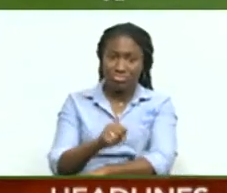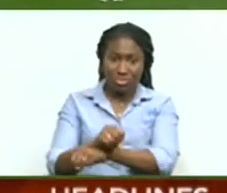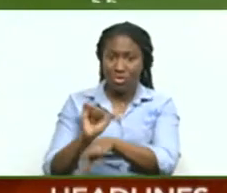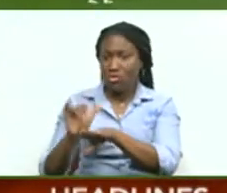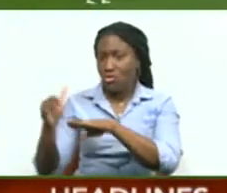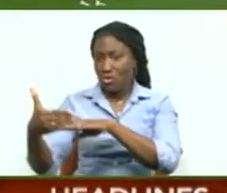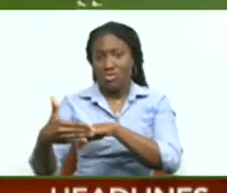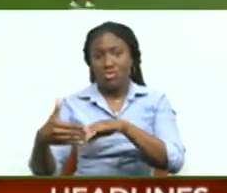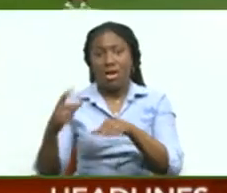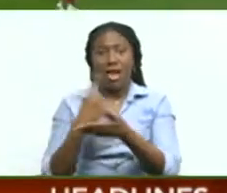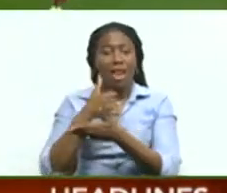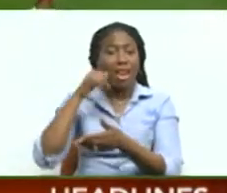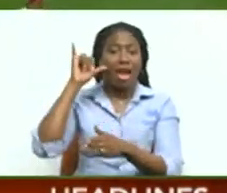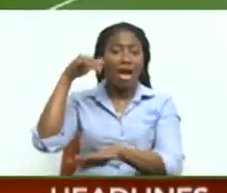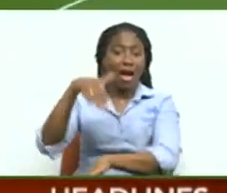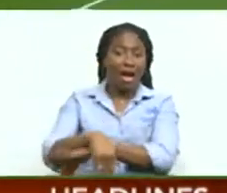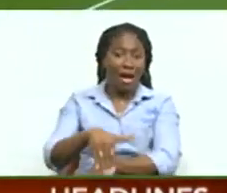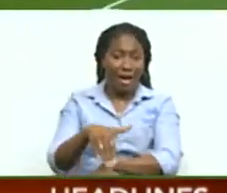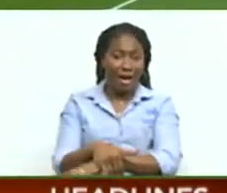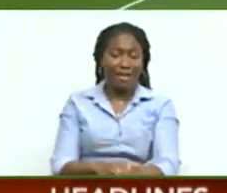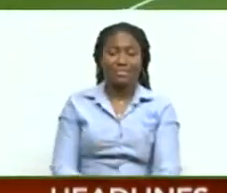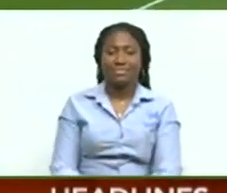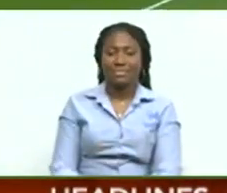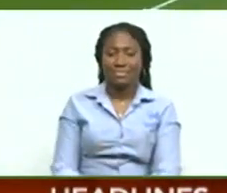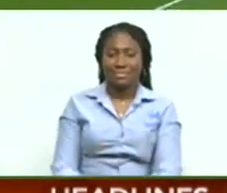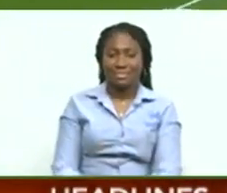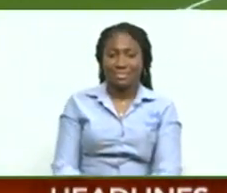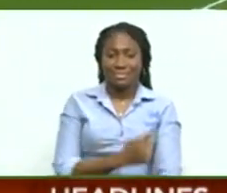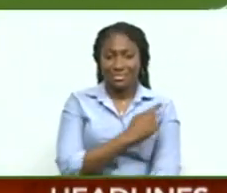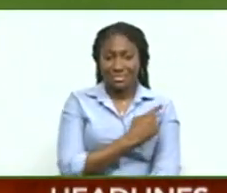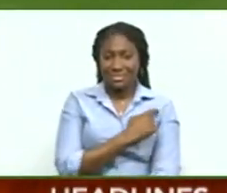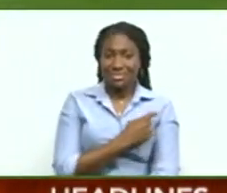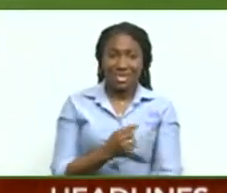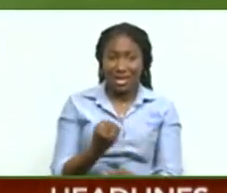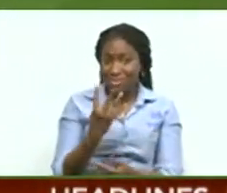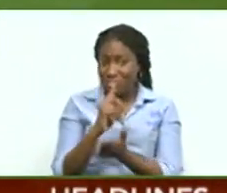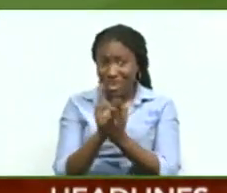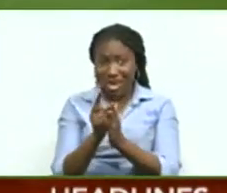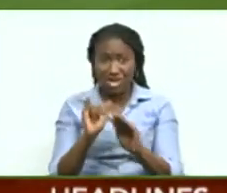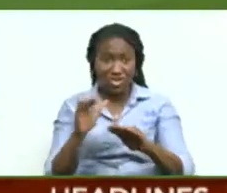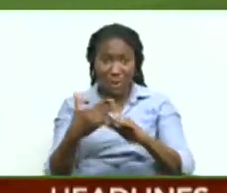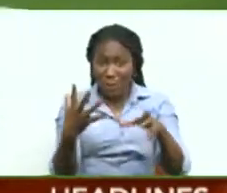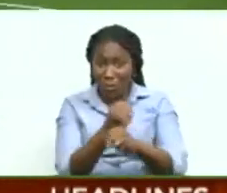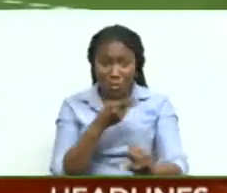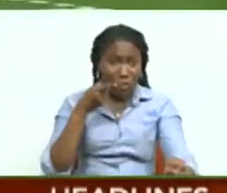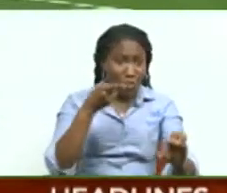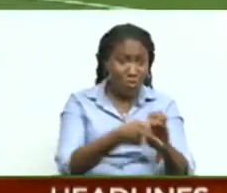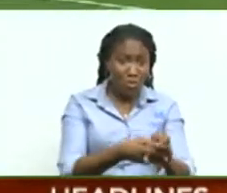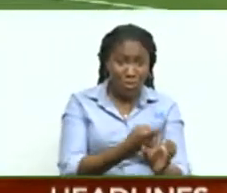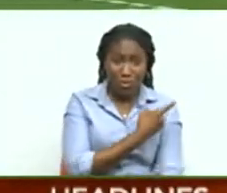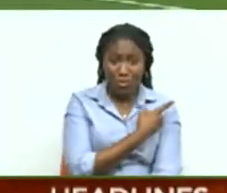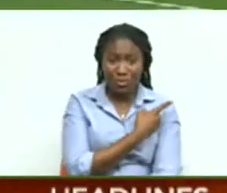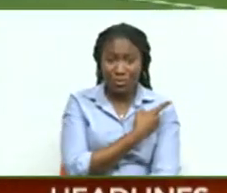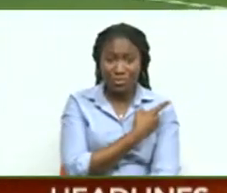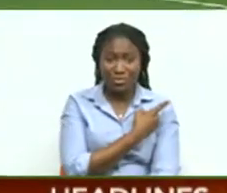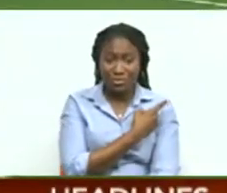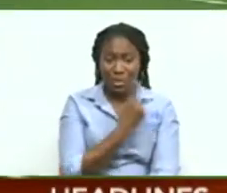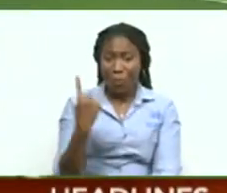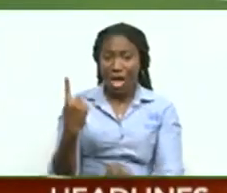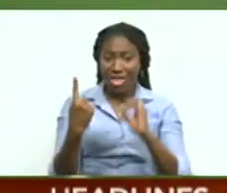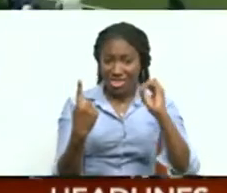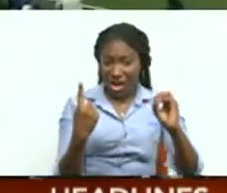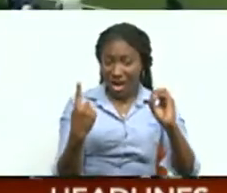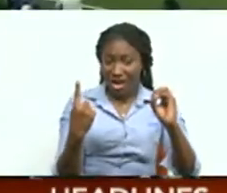AT&T Stadium last night in Dallas. With the game only seconds old, Jamaica took the lead through Greg Lee when he headed home. 1-0 to the